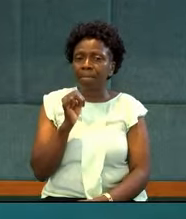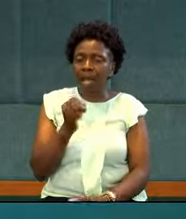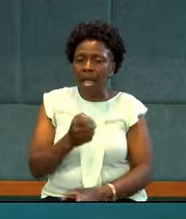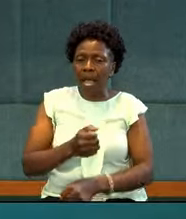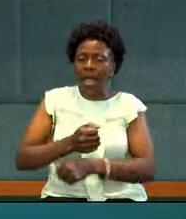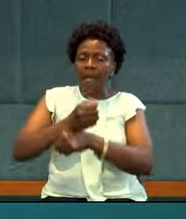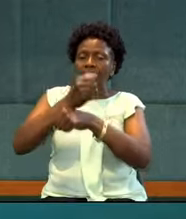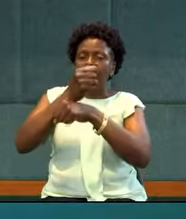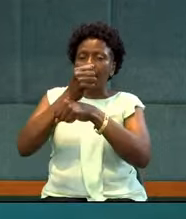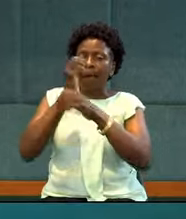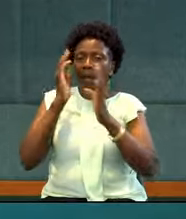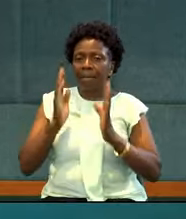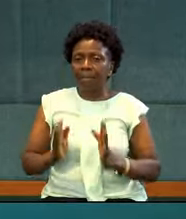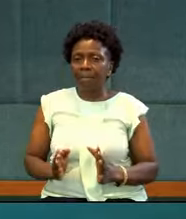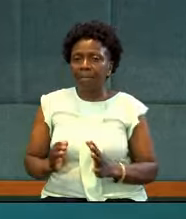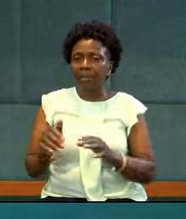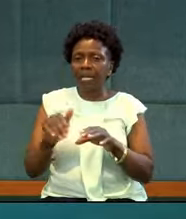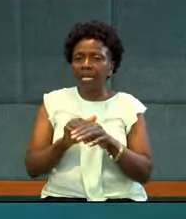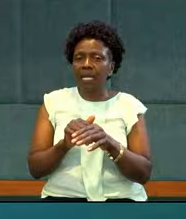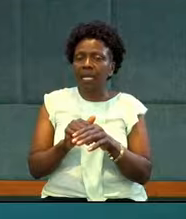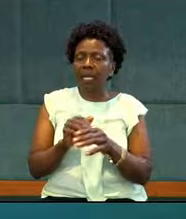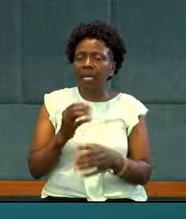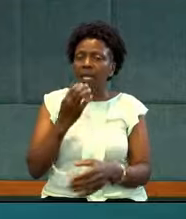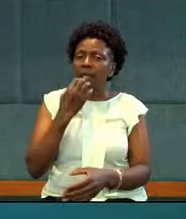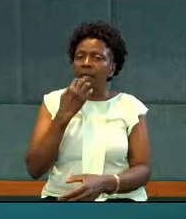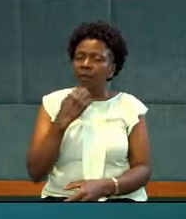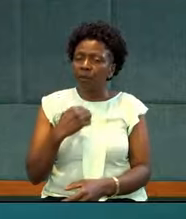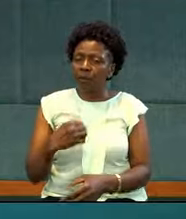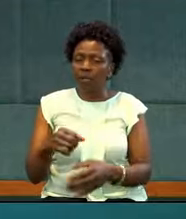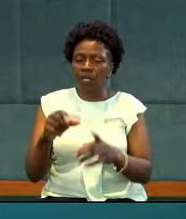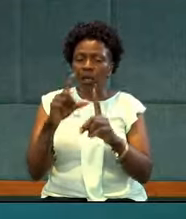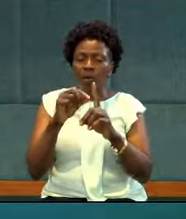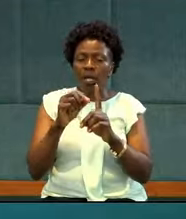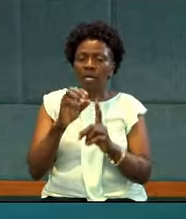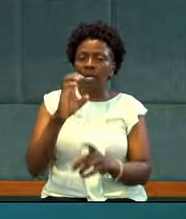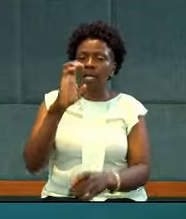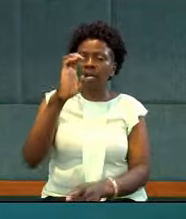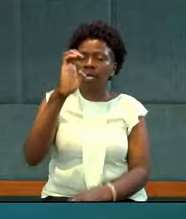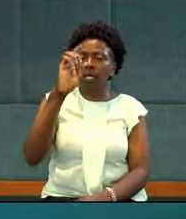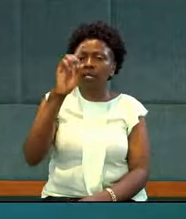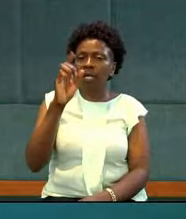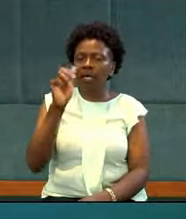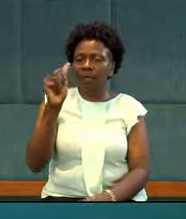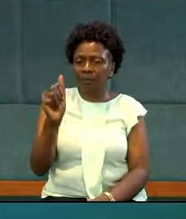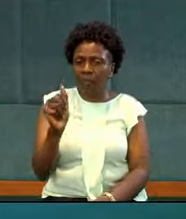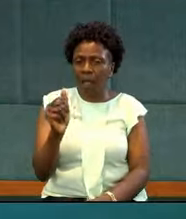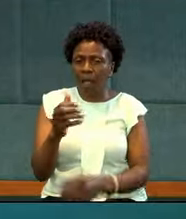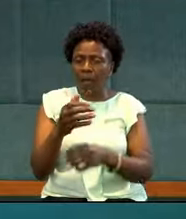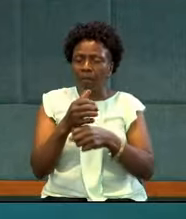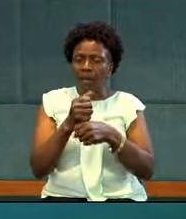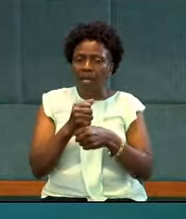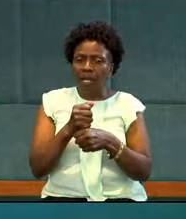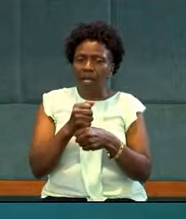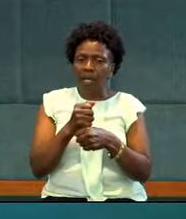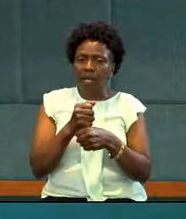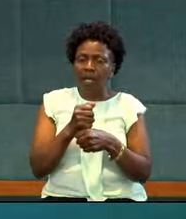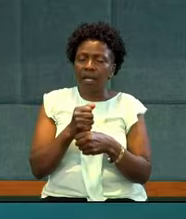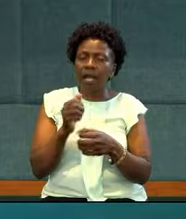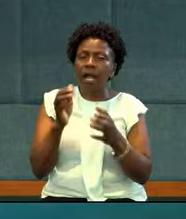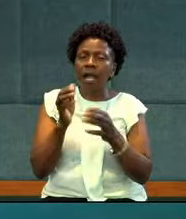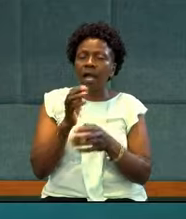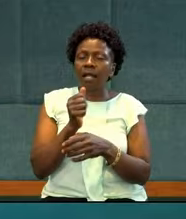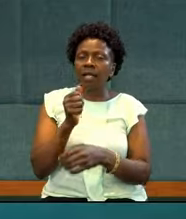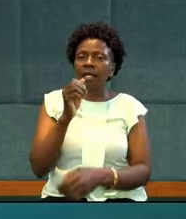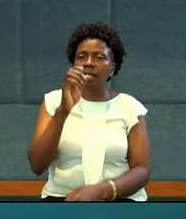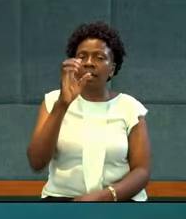a helper meet. In Hebrew, it's the word Ezer. I will make him an Ezer,